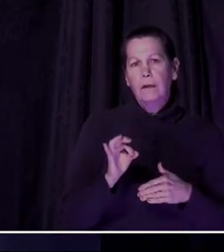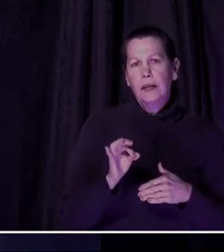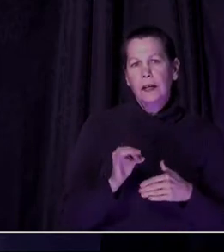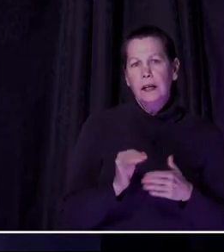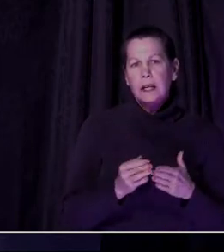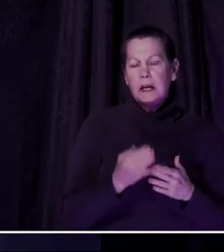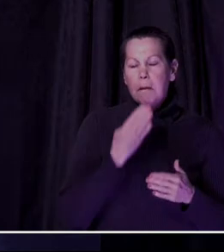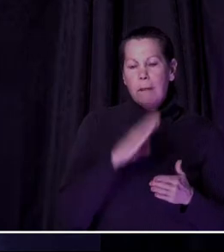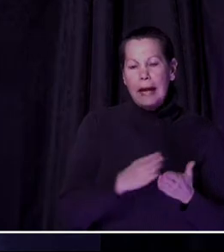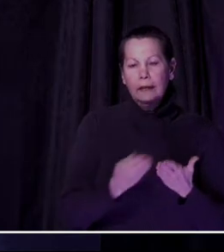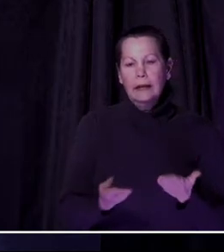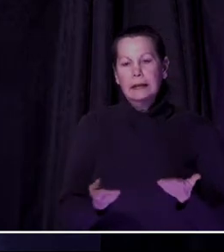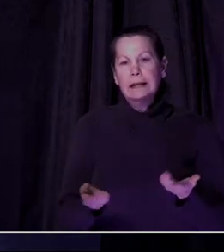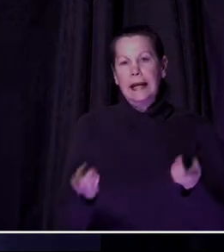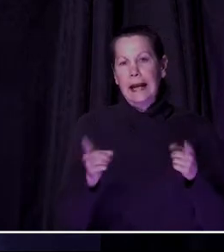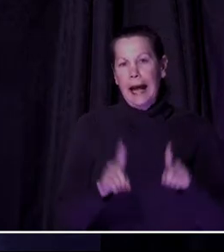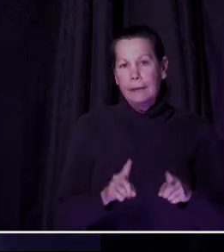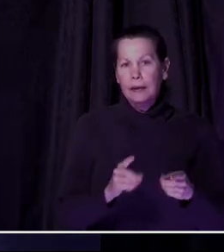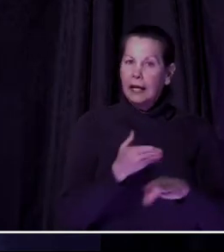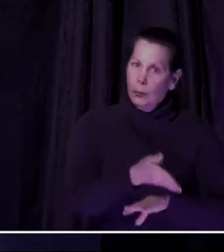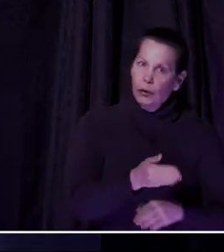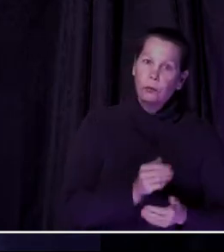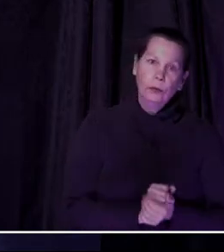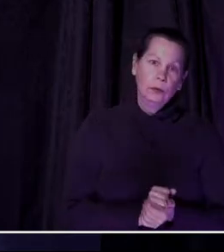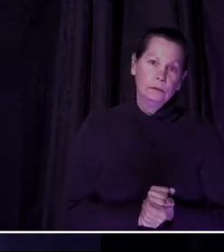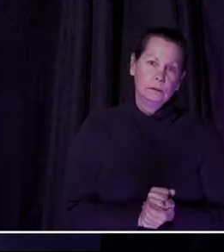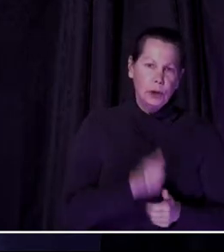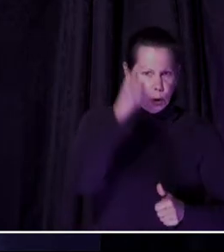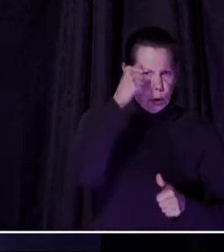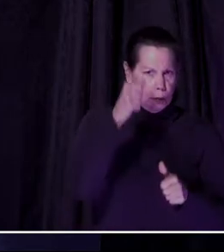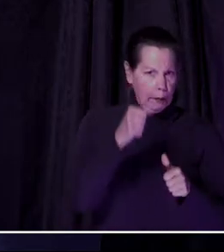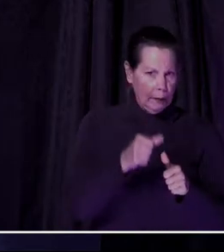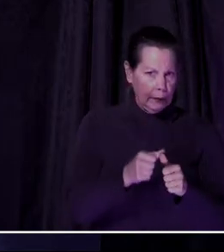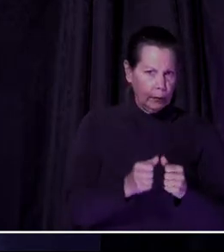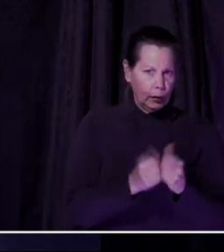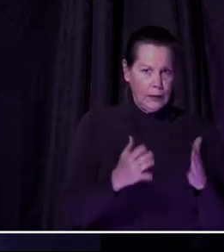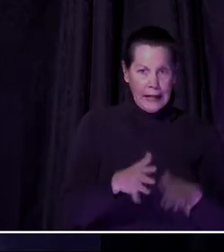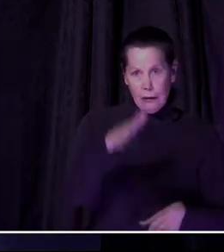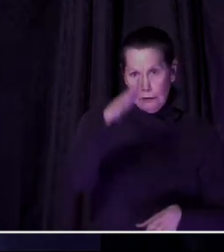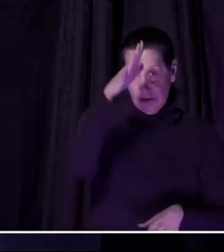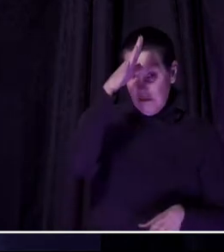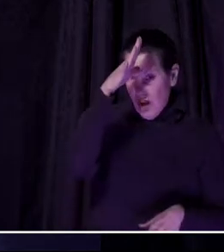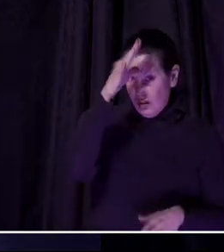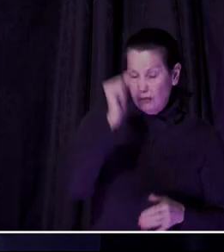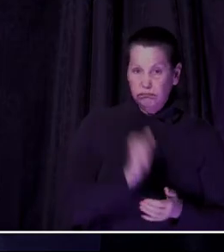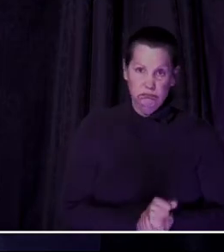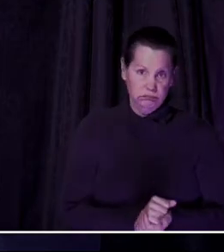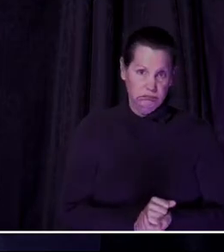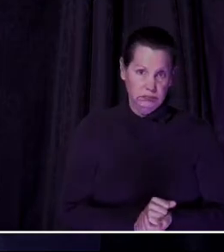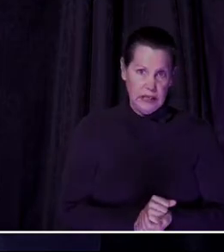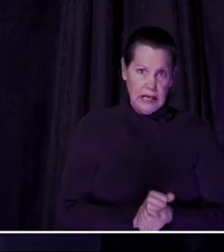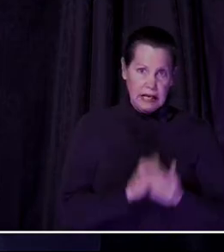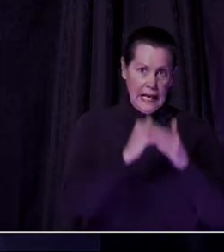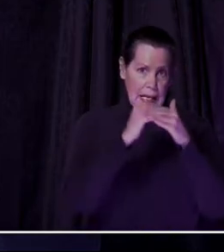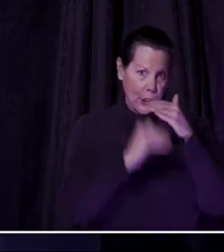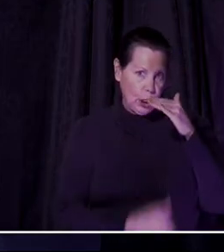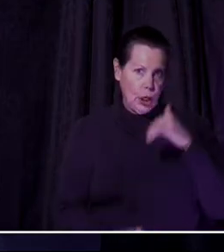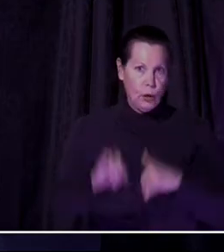the bad things that he went through. You remember, without a father, he had a low IQ,